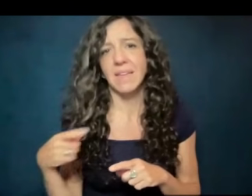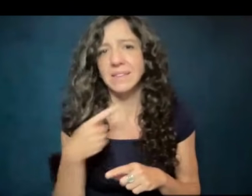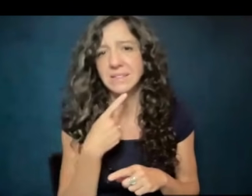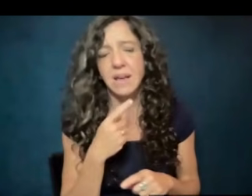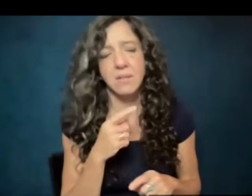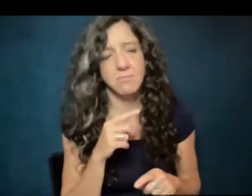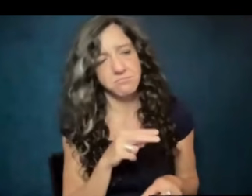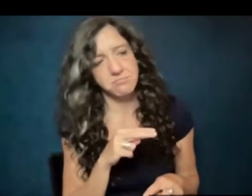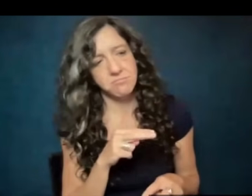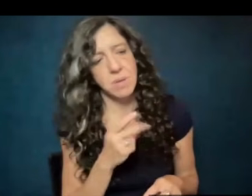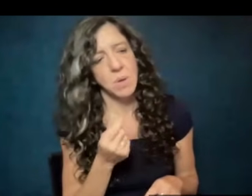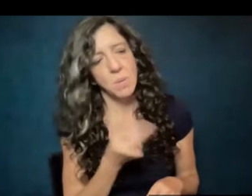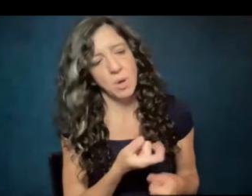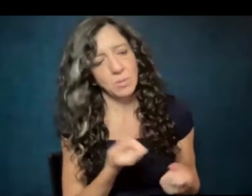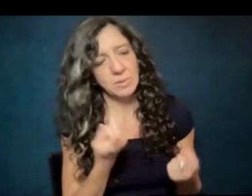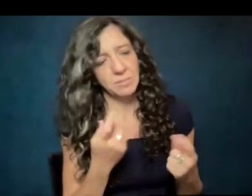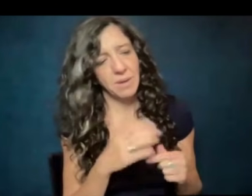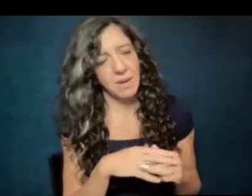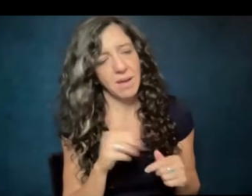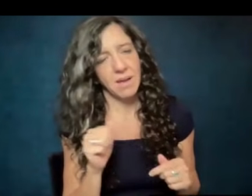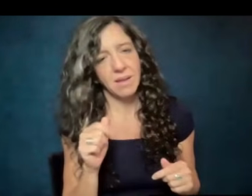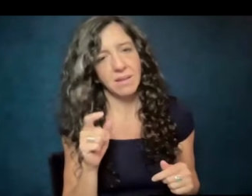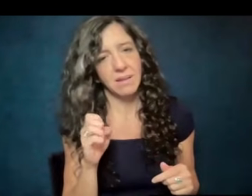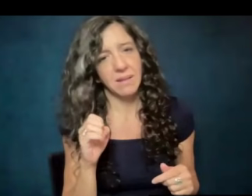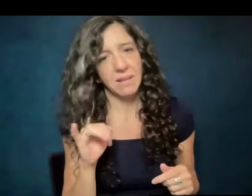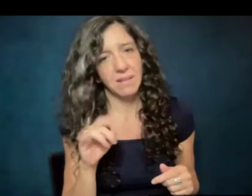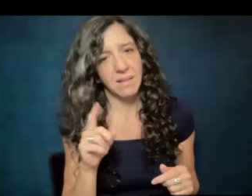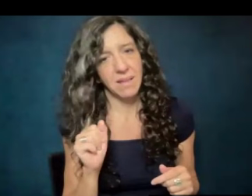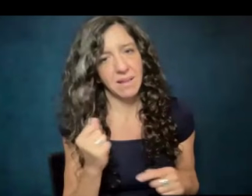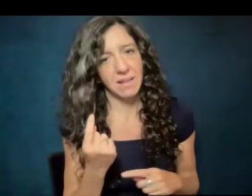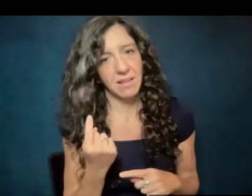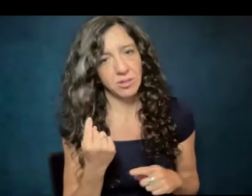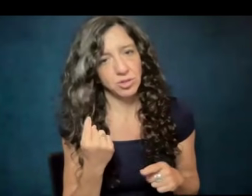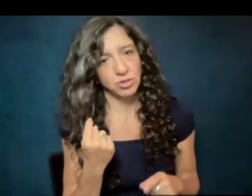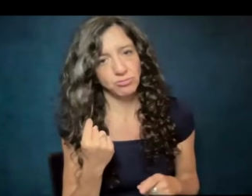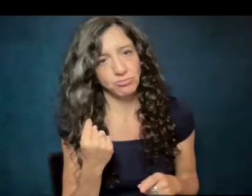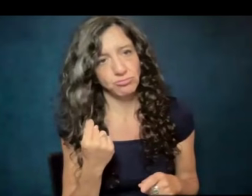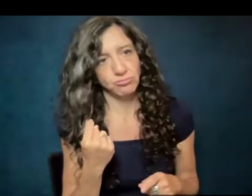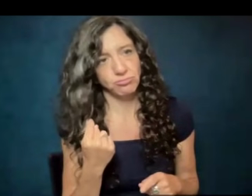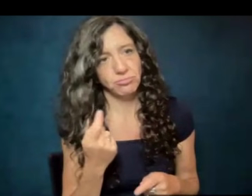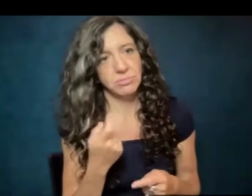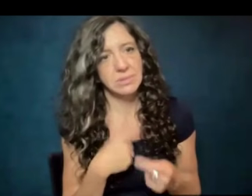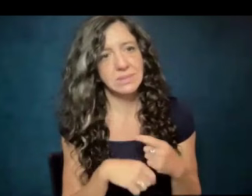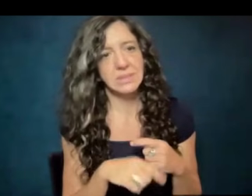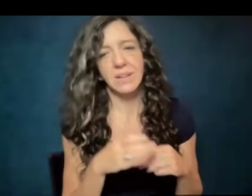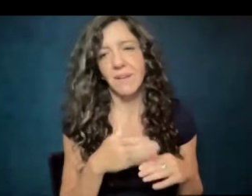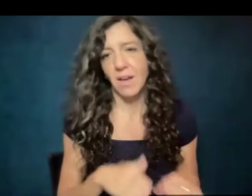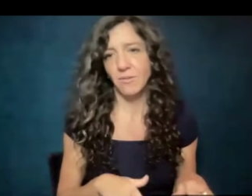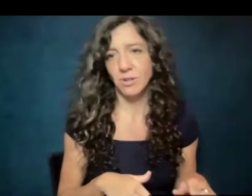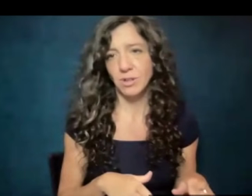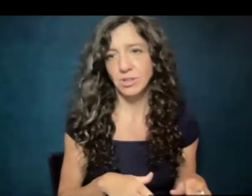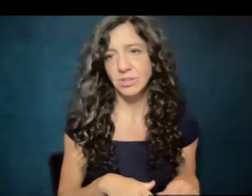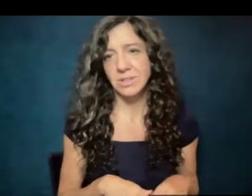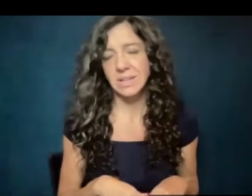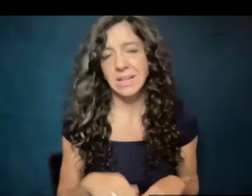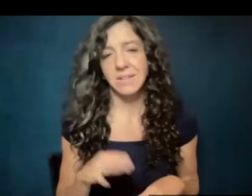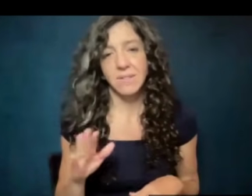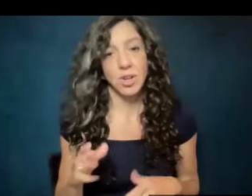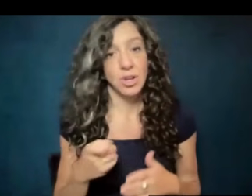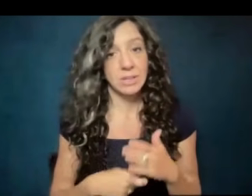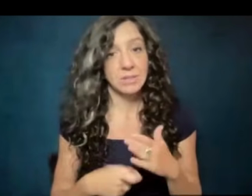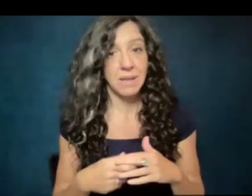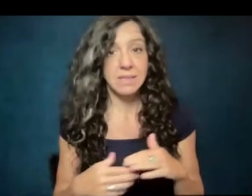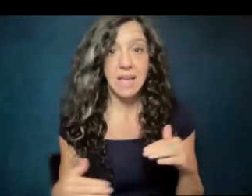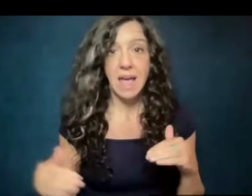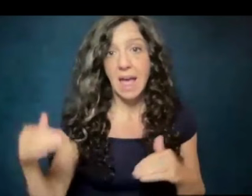what did you spend on ALEDA last year rather than the average? And if her expenses